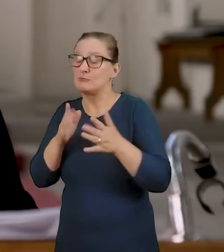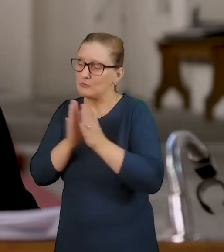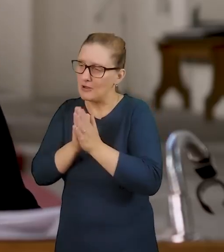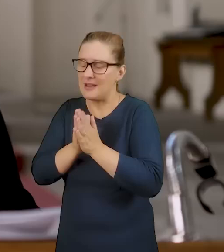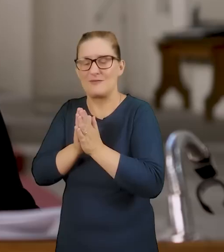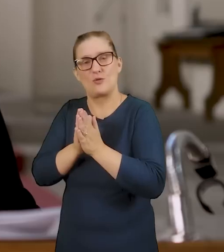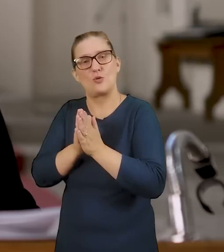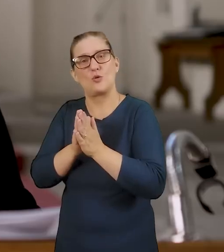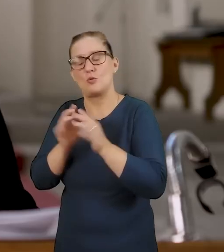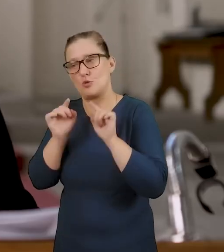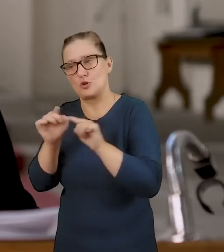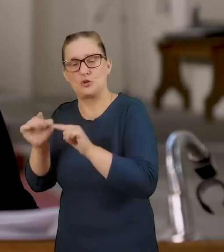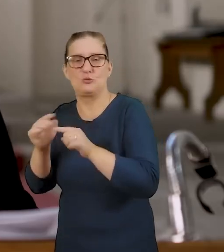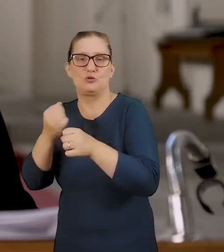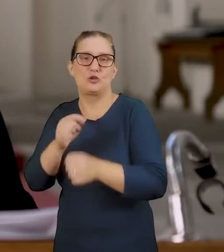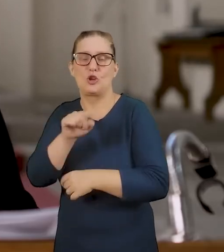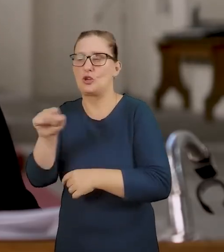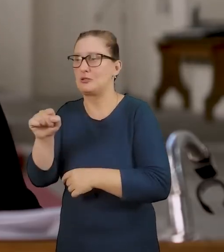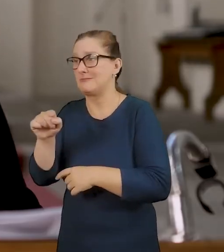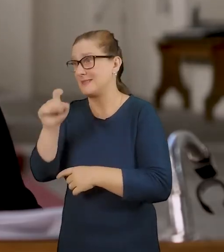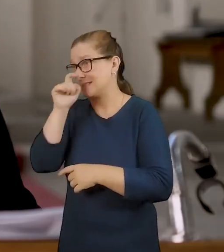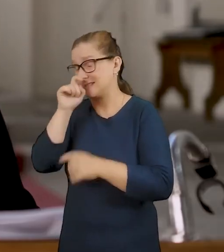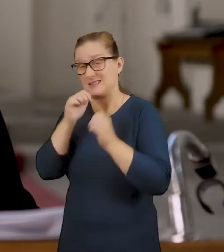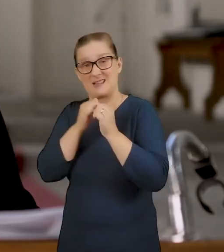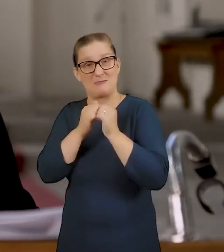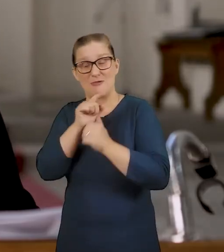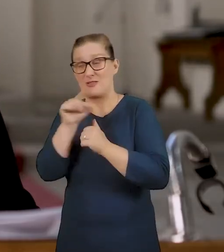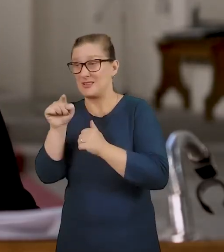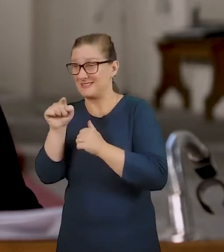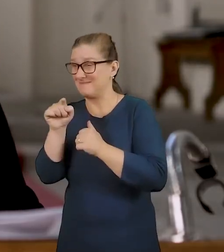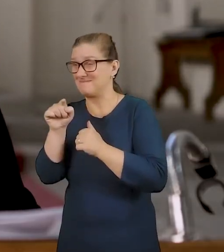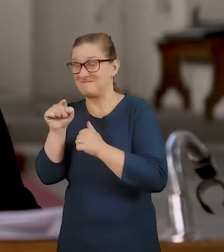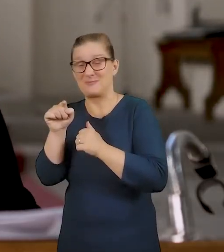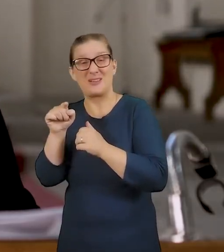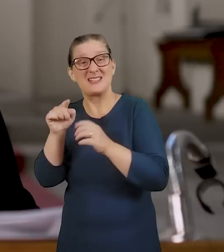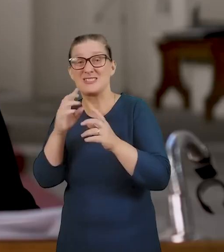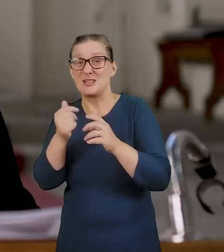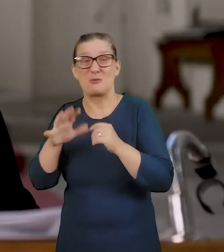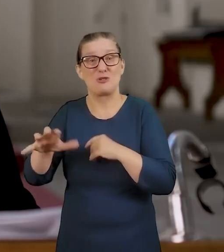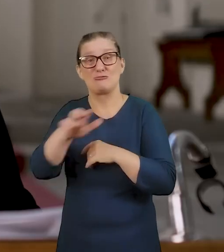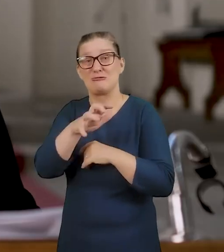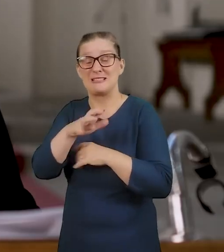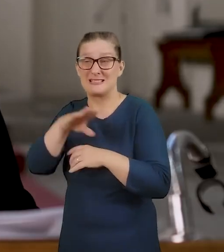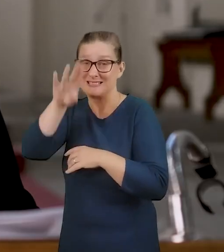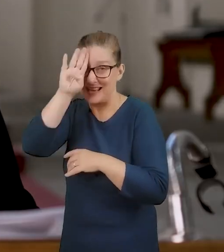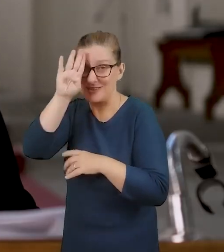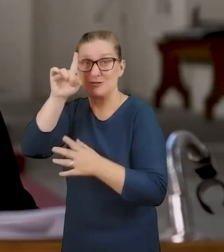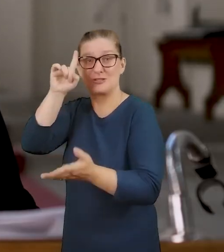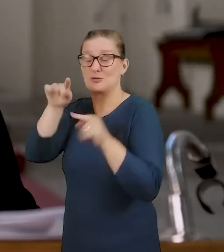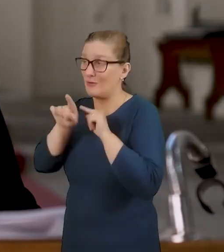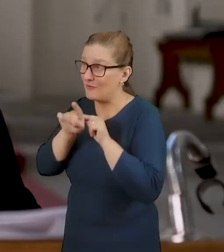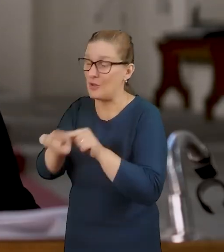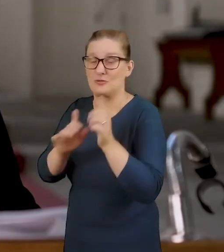Helier, we prayed for the persecuted church, for our sisters and brothers from nations where it's dangerous to believe in